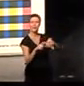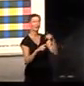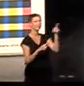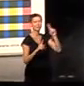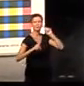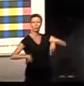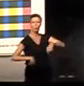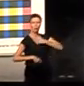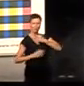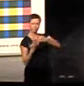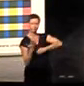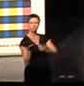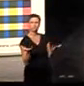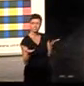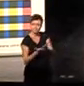revelations